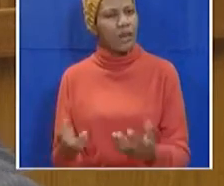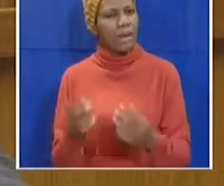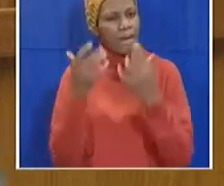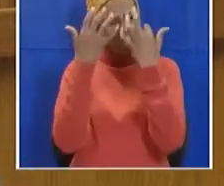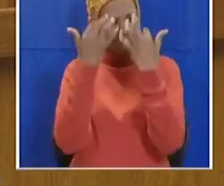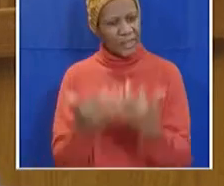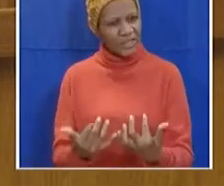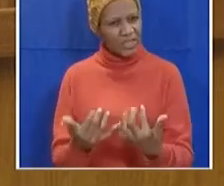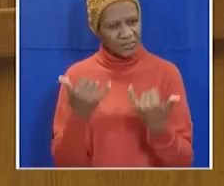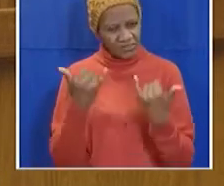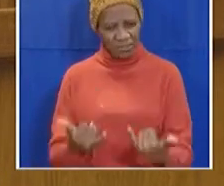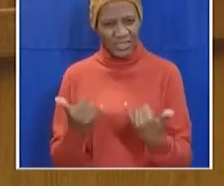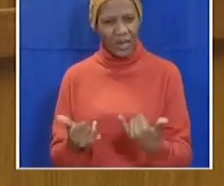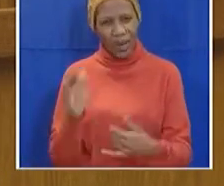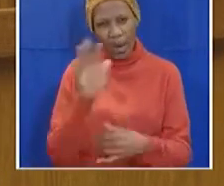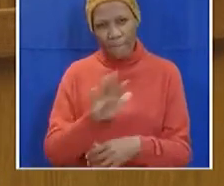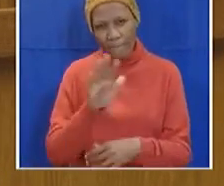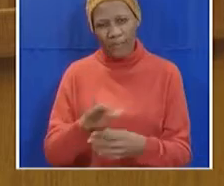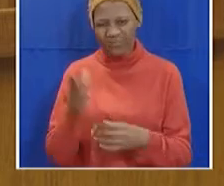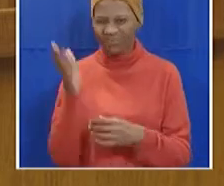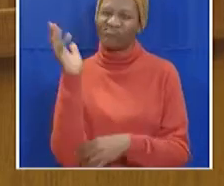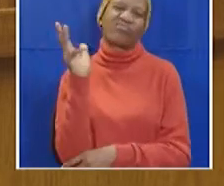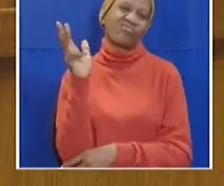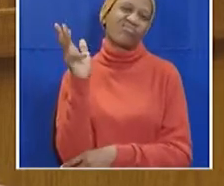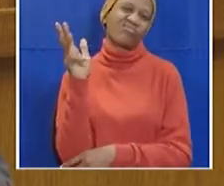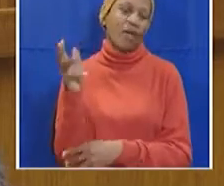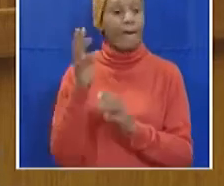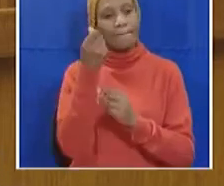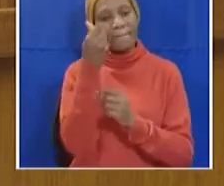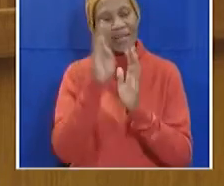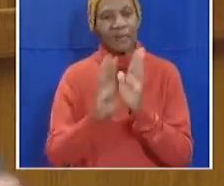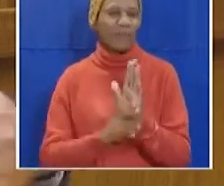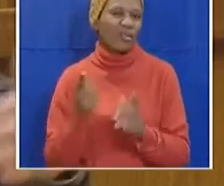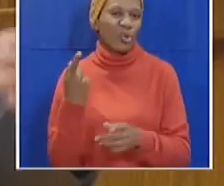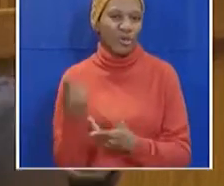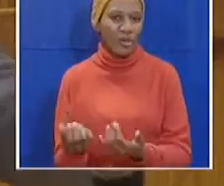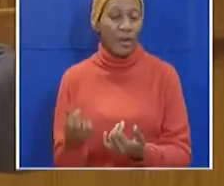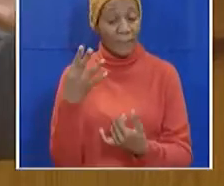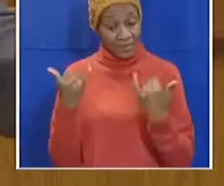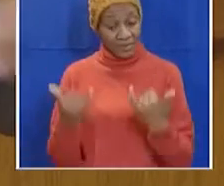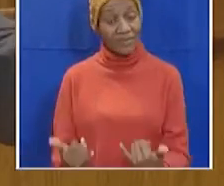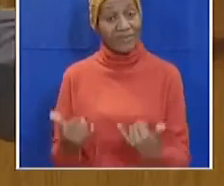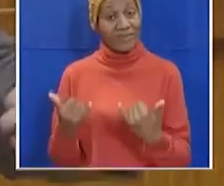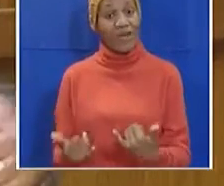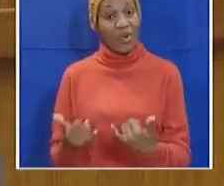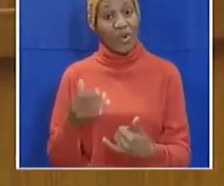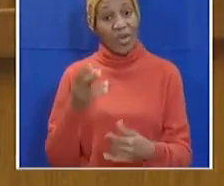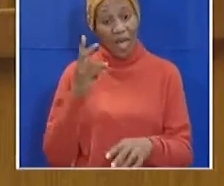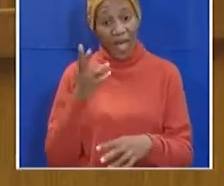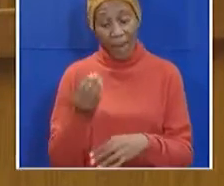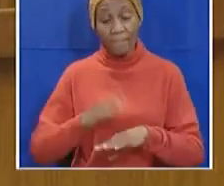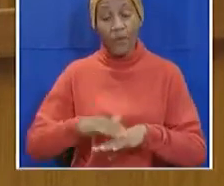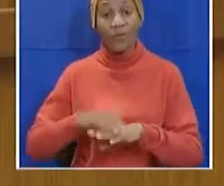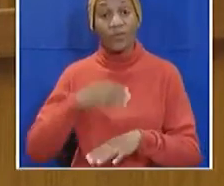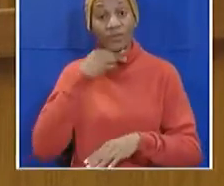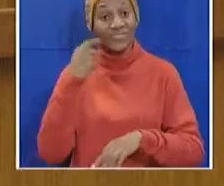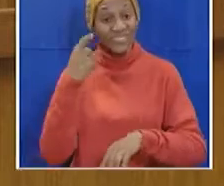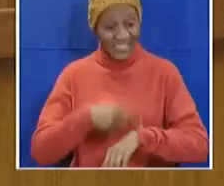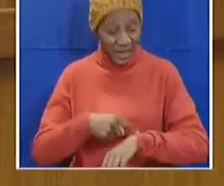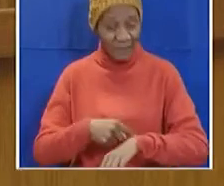budget amounted to mere rubber stamping of the money bills, and that there now is an additional period for committees to